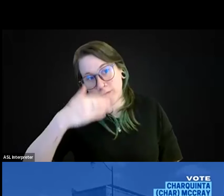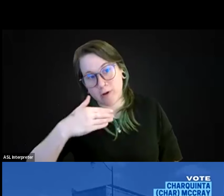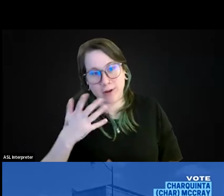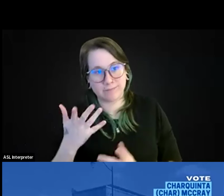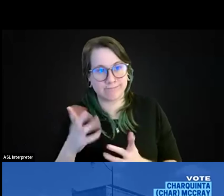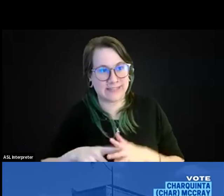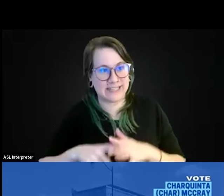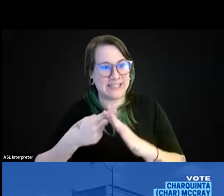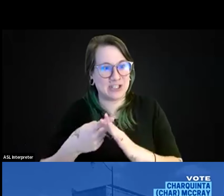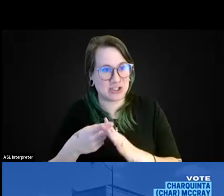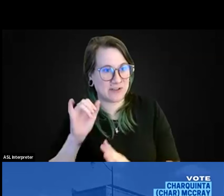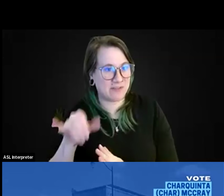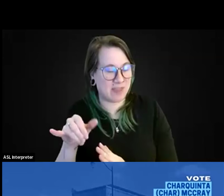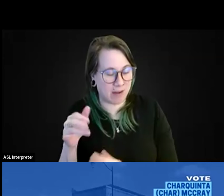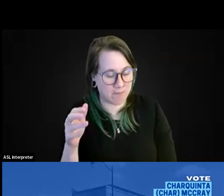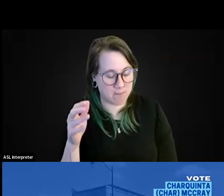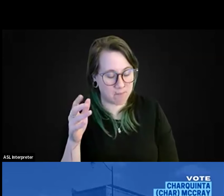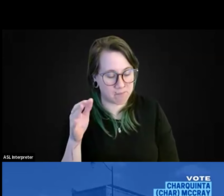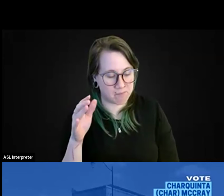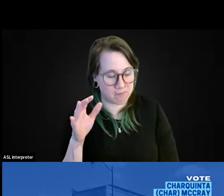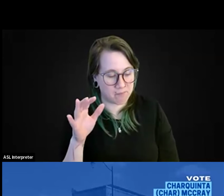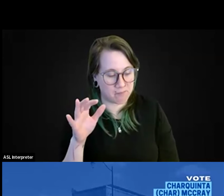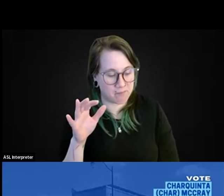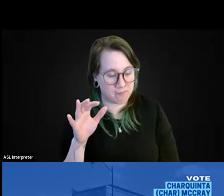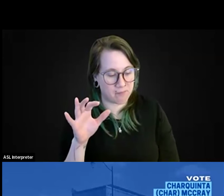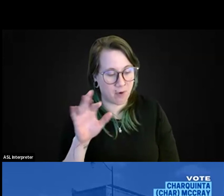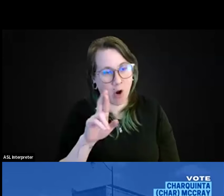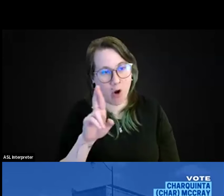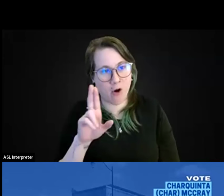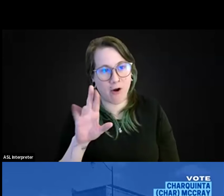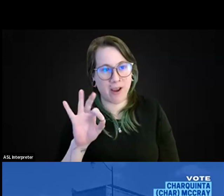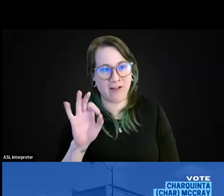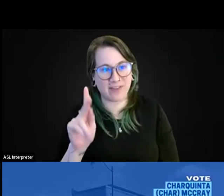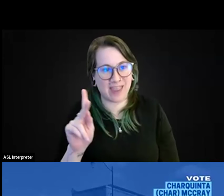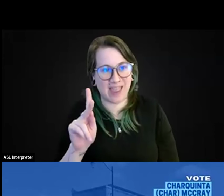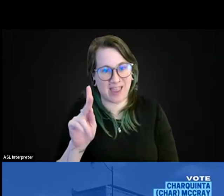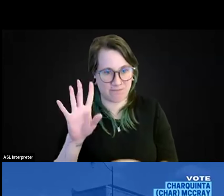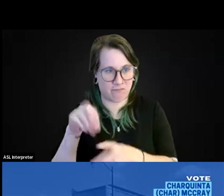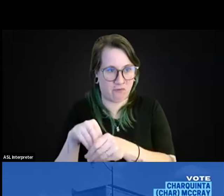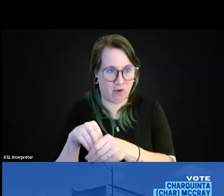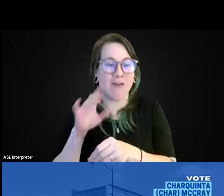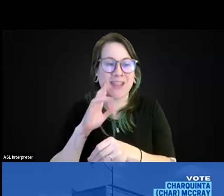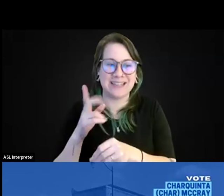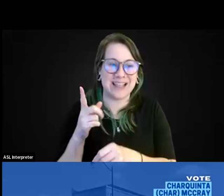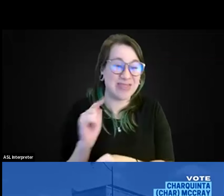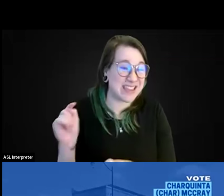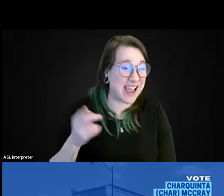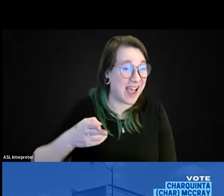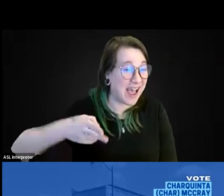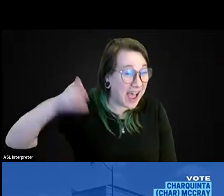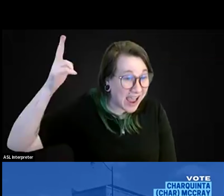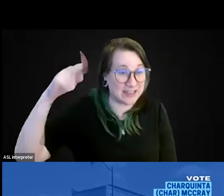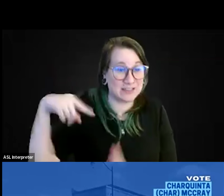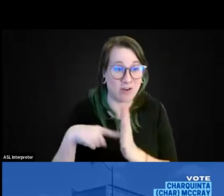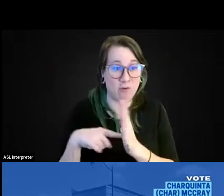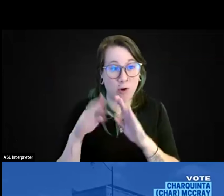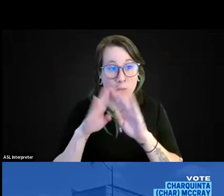within, has the highest affordable housing requirements that the city